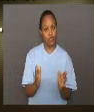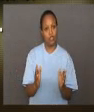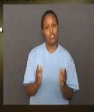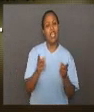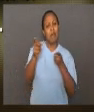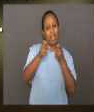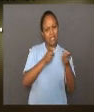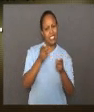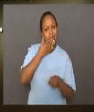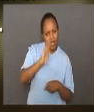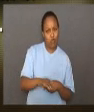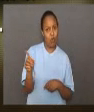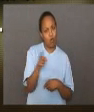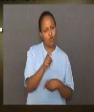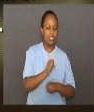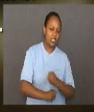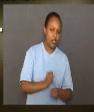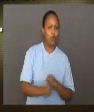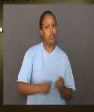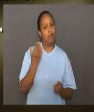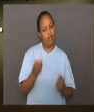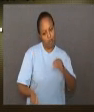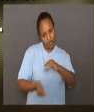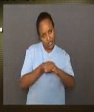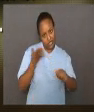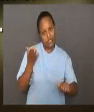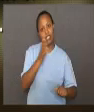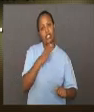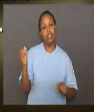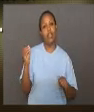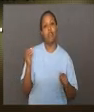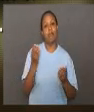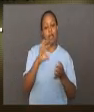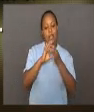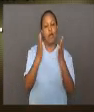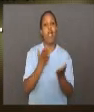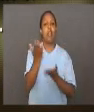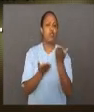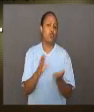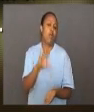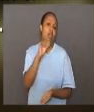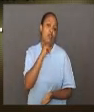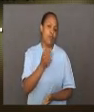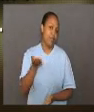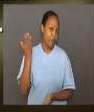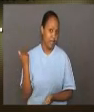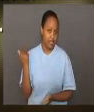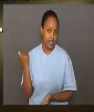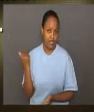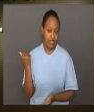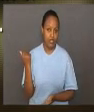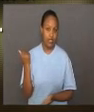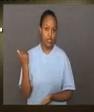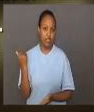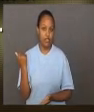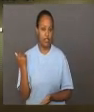poor administration, corruption, and lack of social services. They did not remain indifferent to